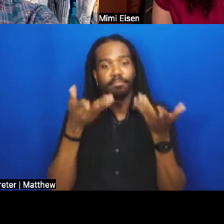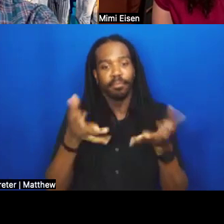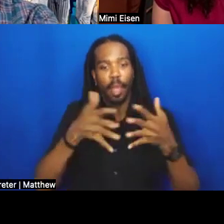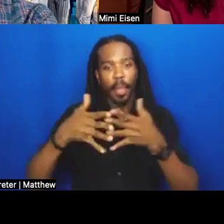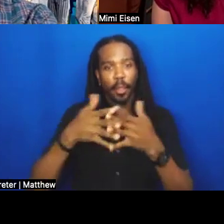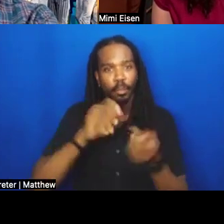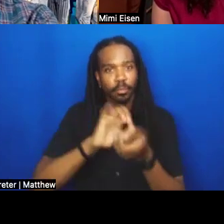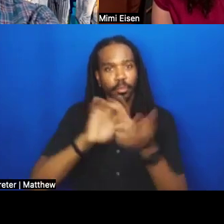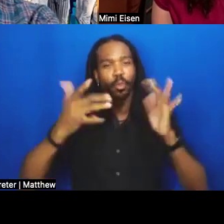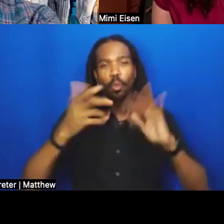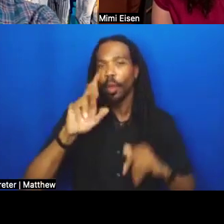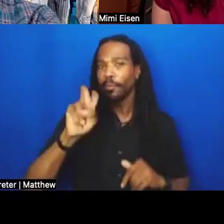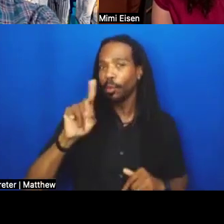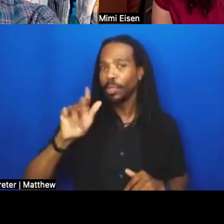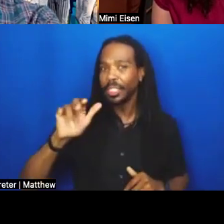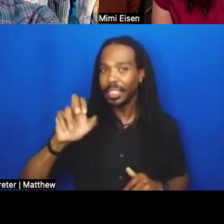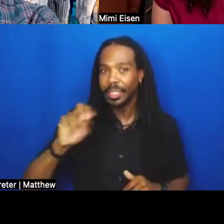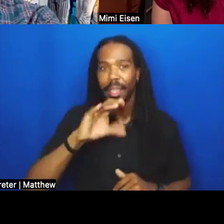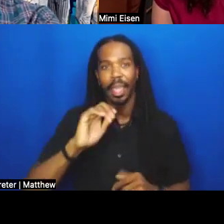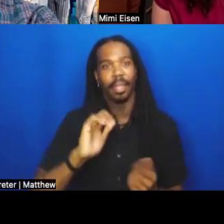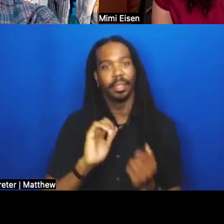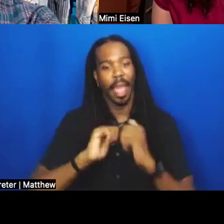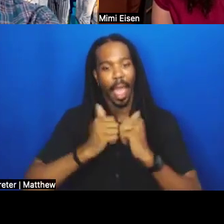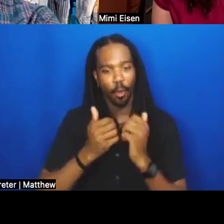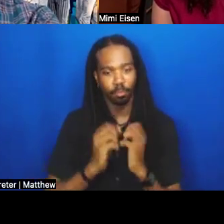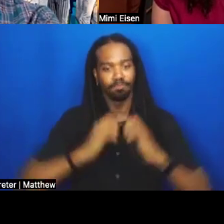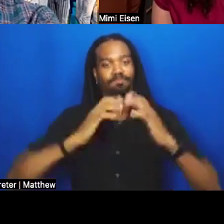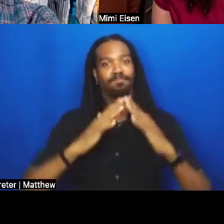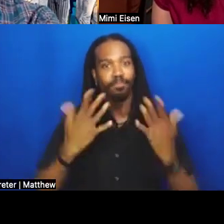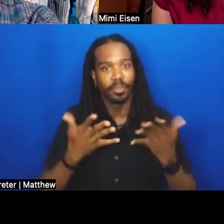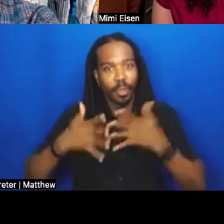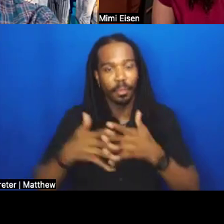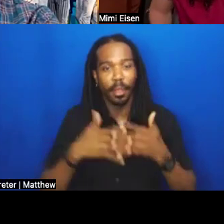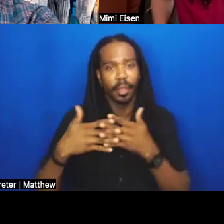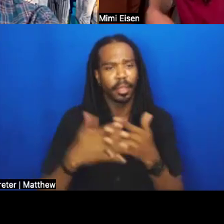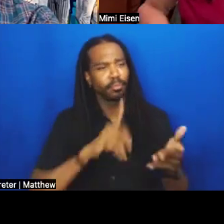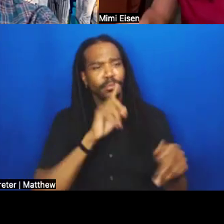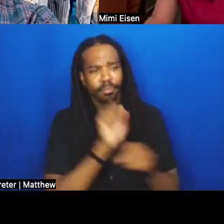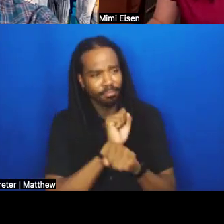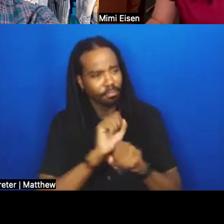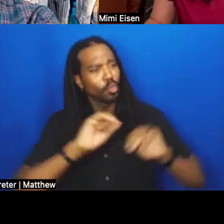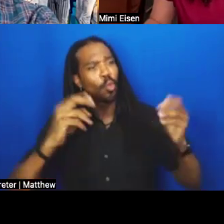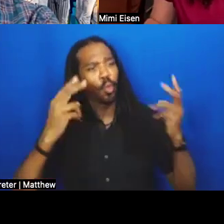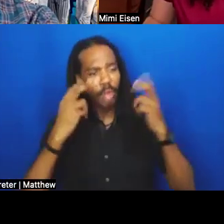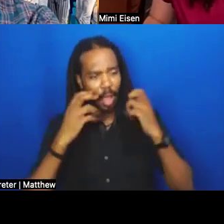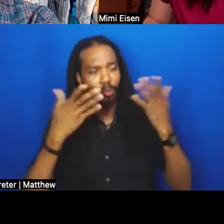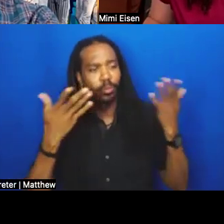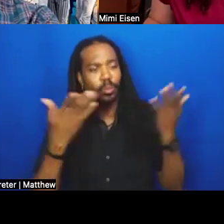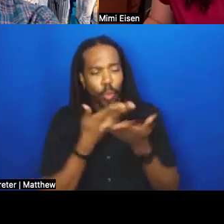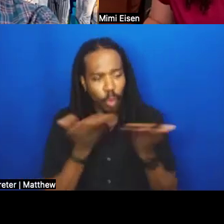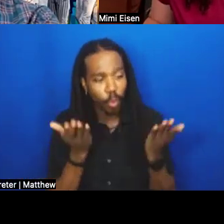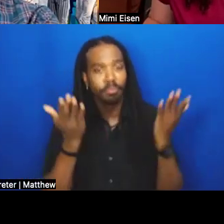this country's founding. No doubt, no doubt. And it's great to be with you, Adam, and with this whole